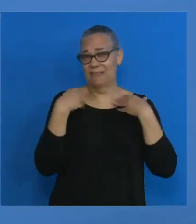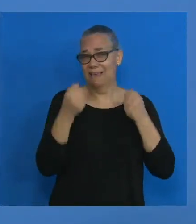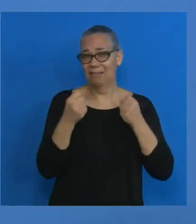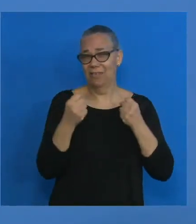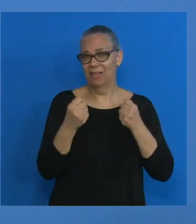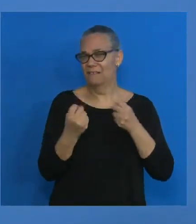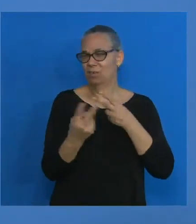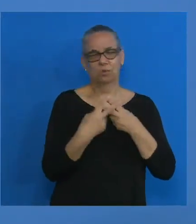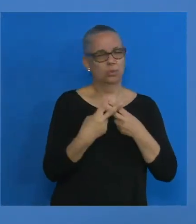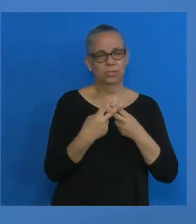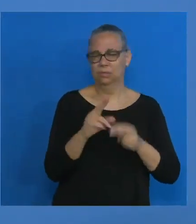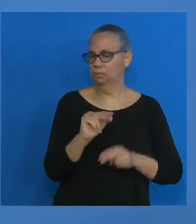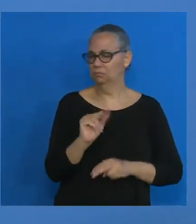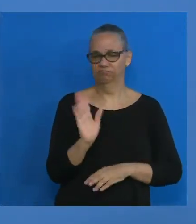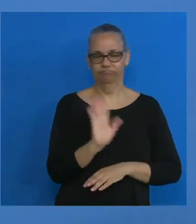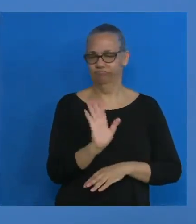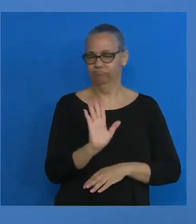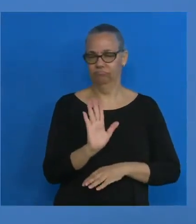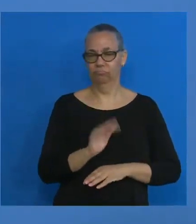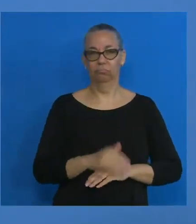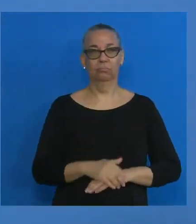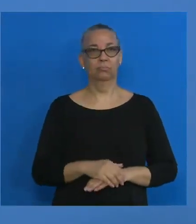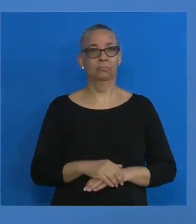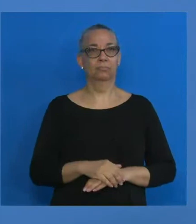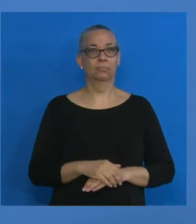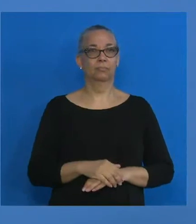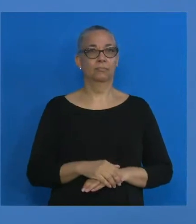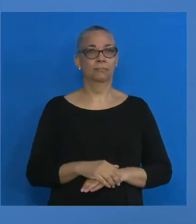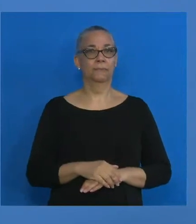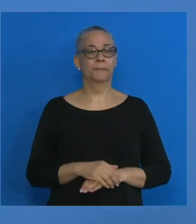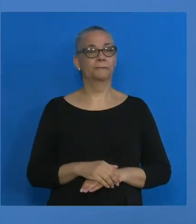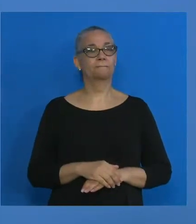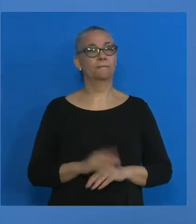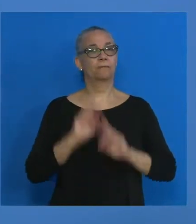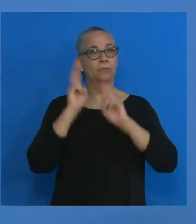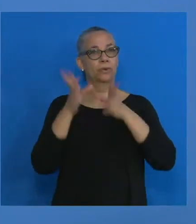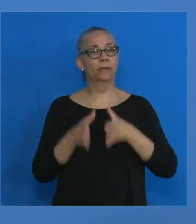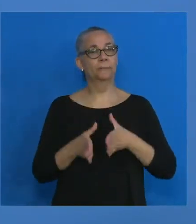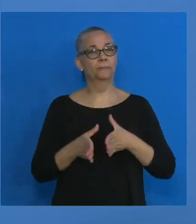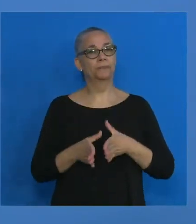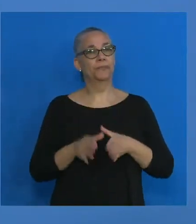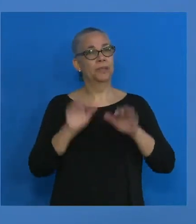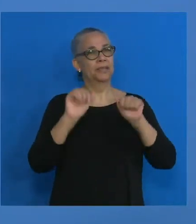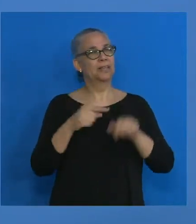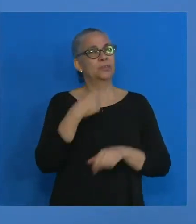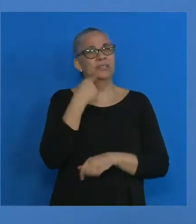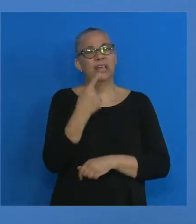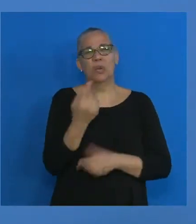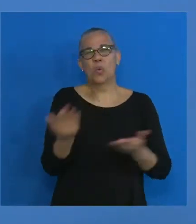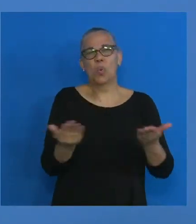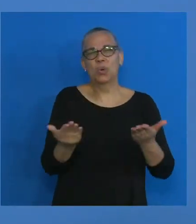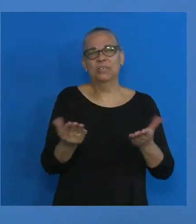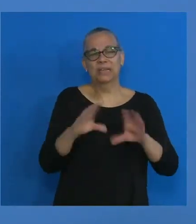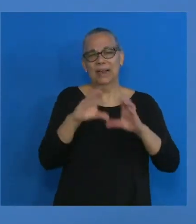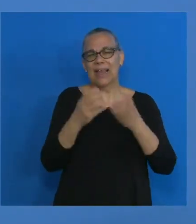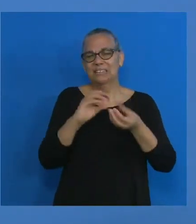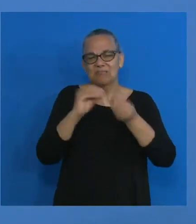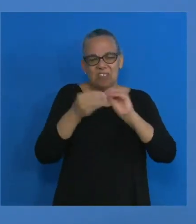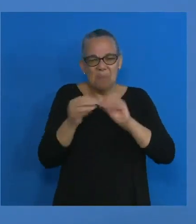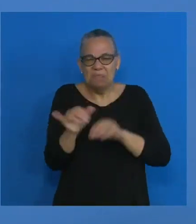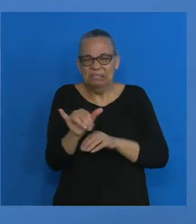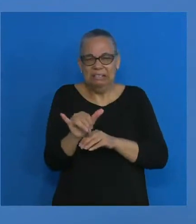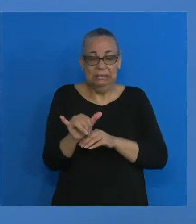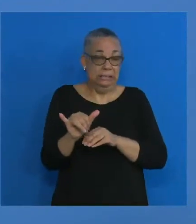be quarantined. And can you tell me what class attendance has been like? Do students